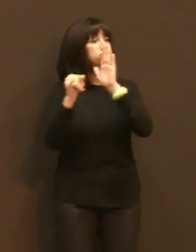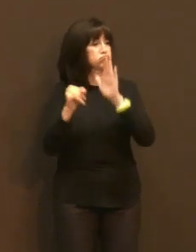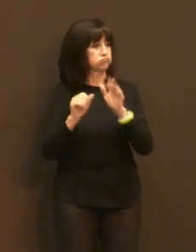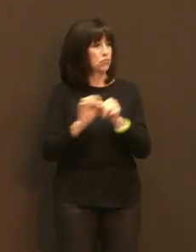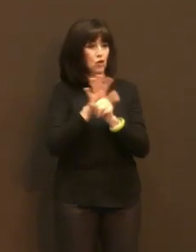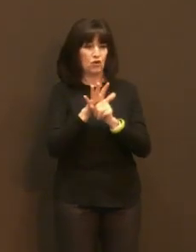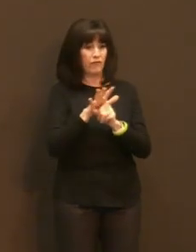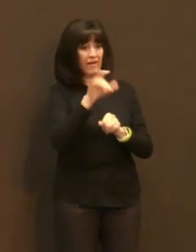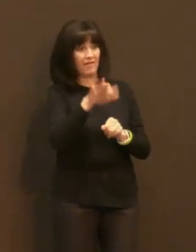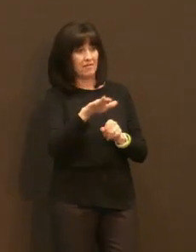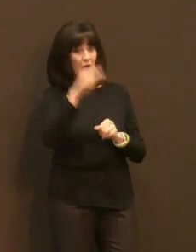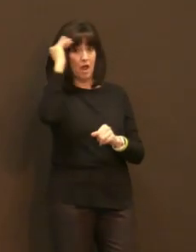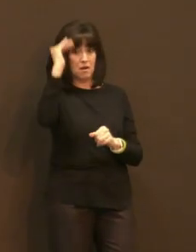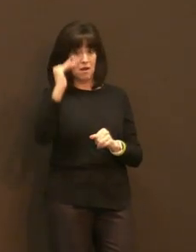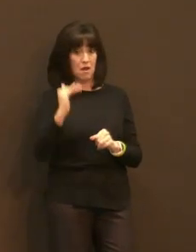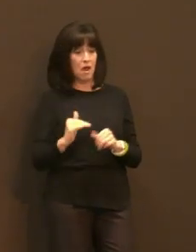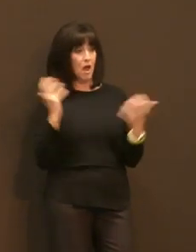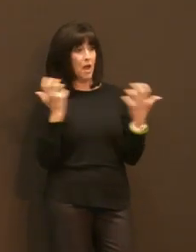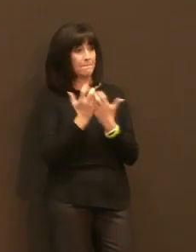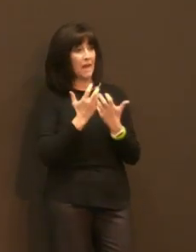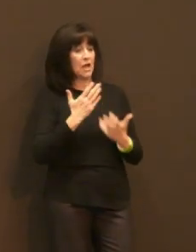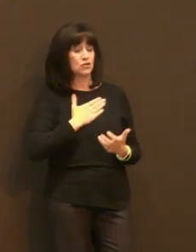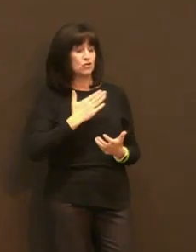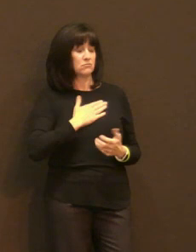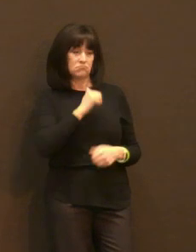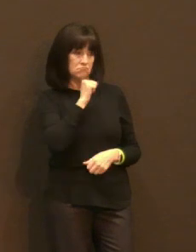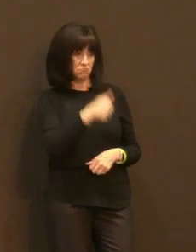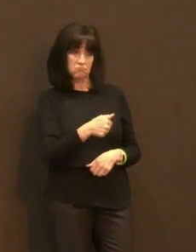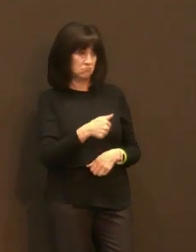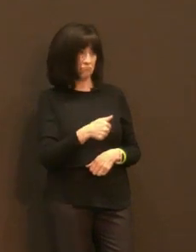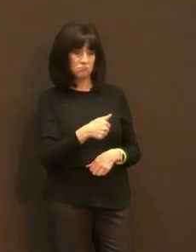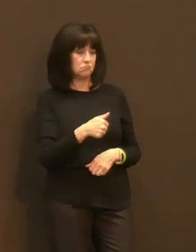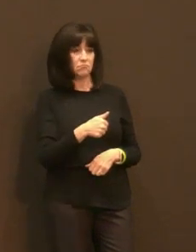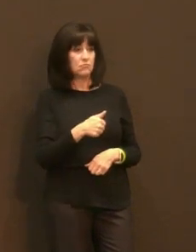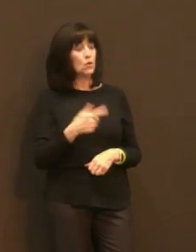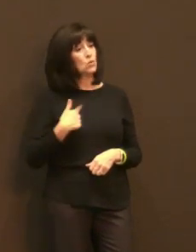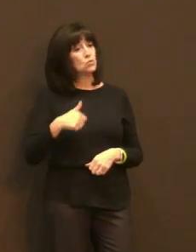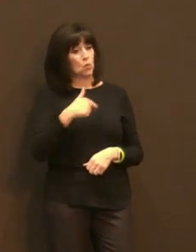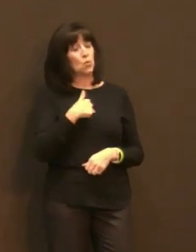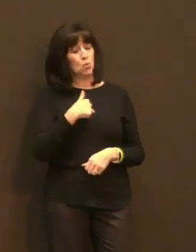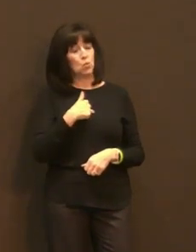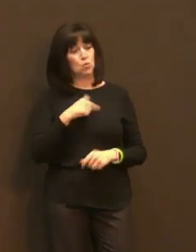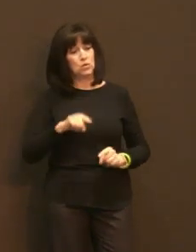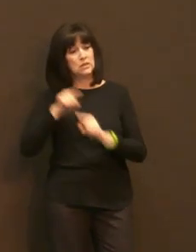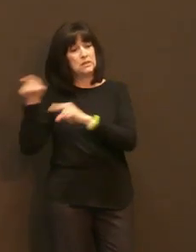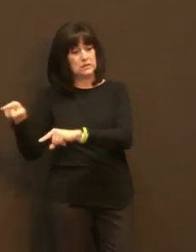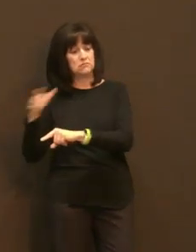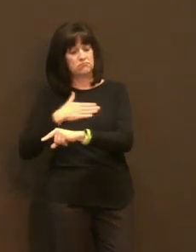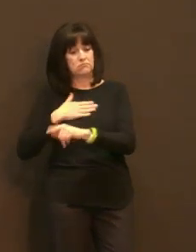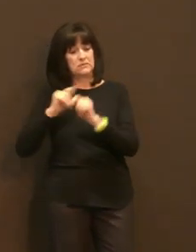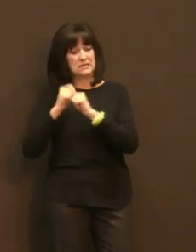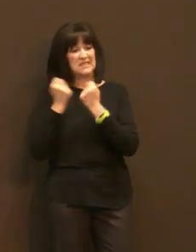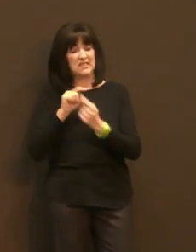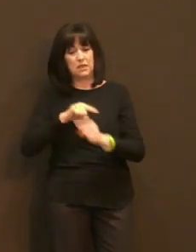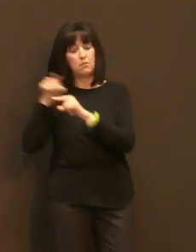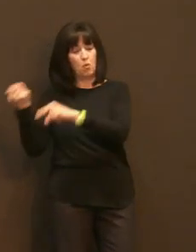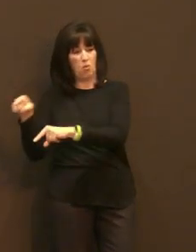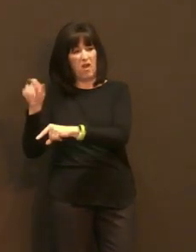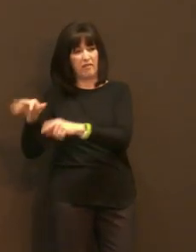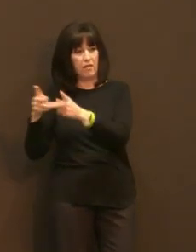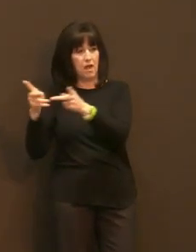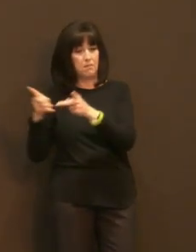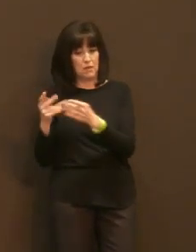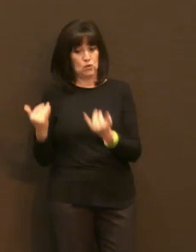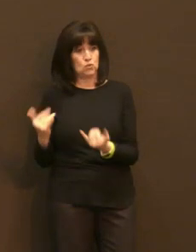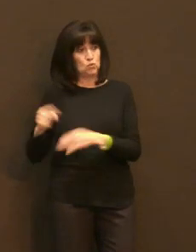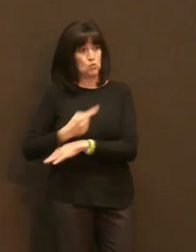all. Now, I will tell you, we have a team out there today, and we are testing their presumptive positives because we do want a more accurate count of what